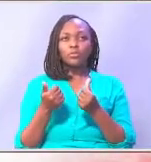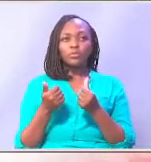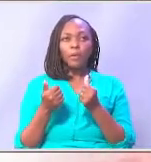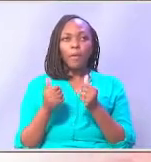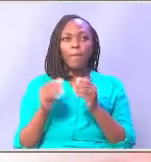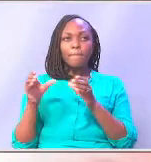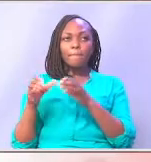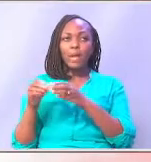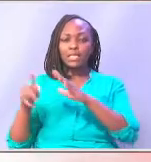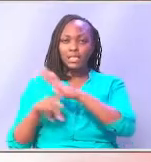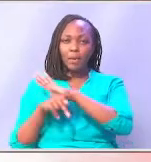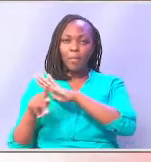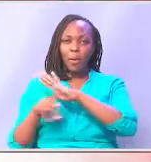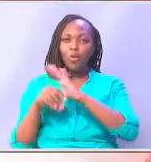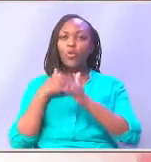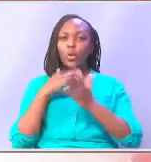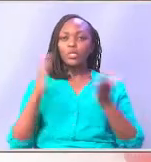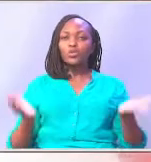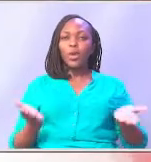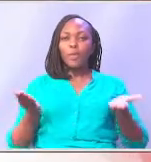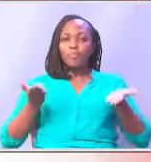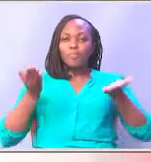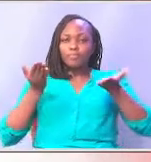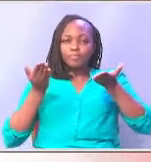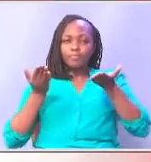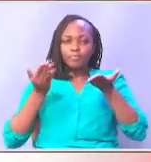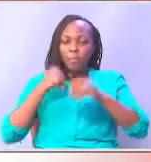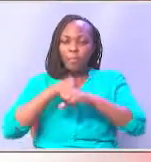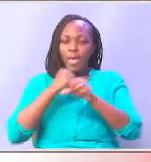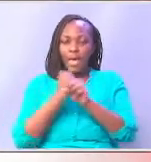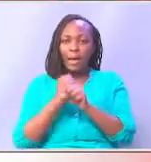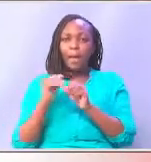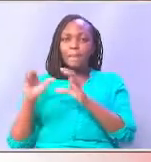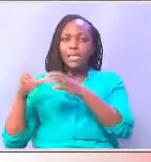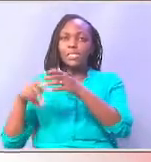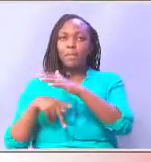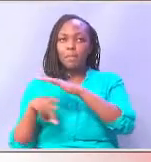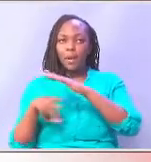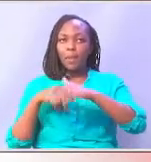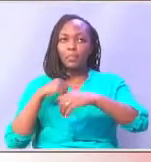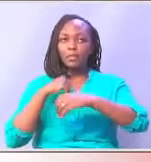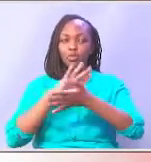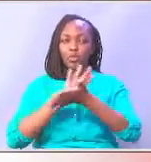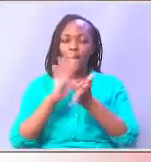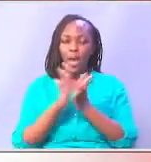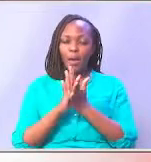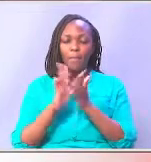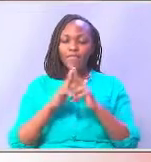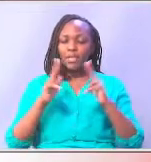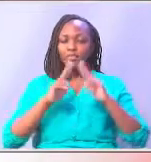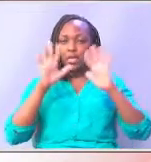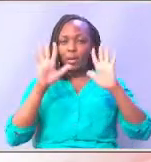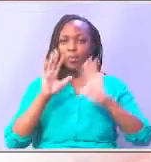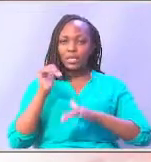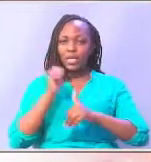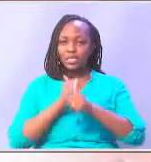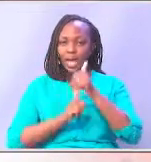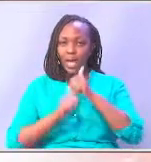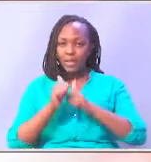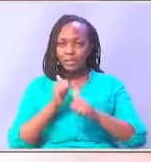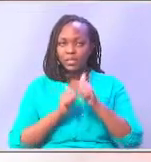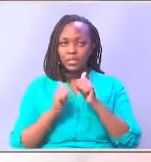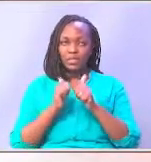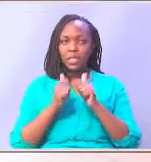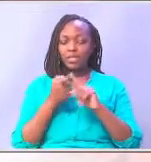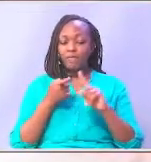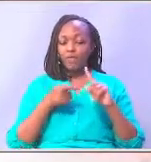we elevate party primaries as a very important exercise right at the foundational level of our democratic process,